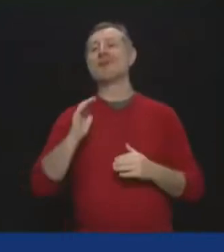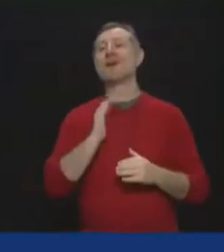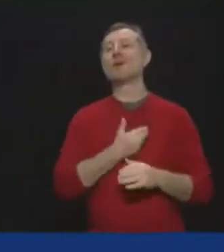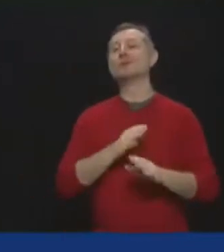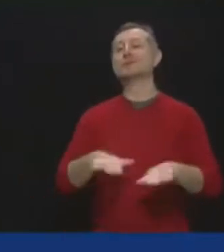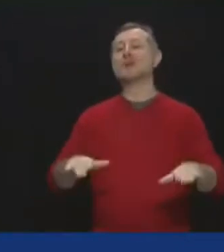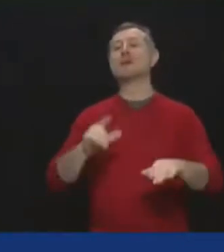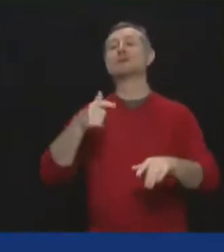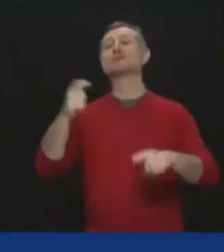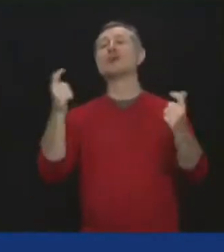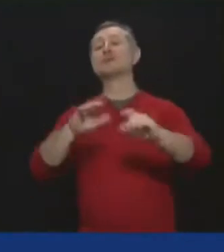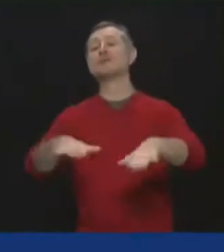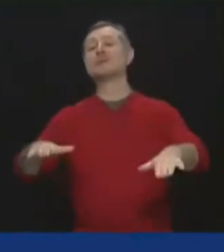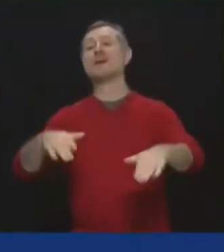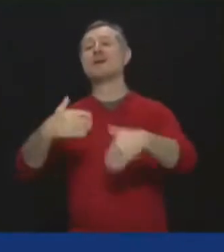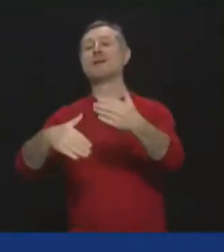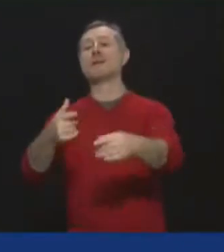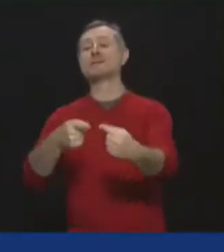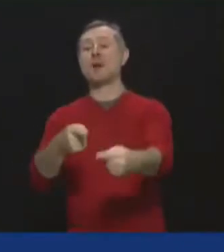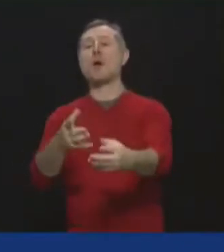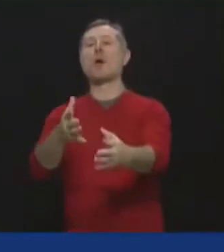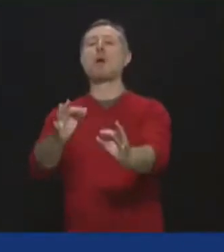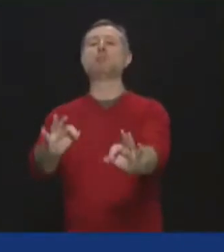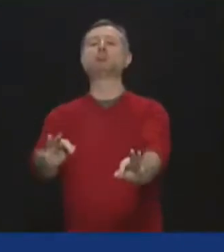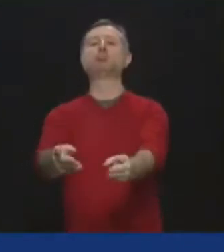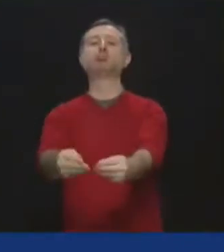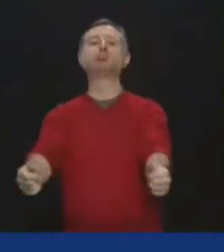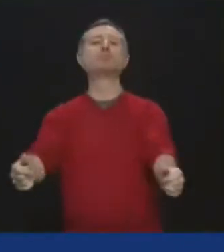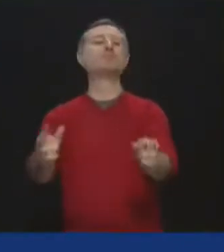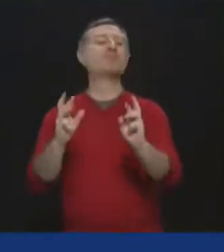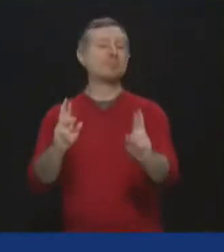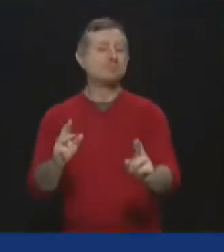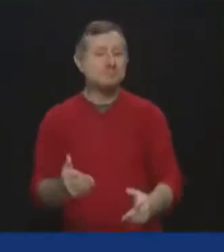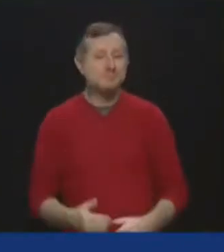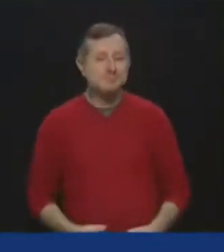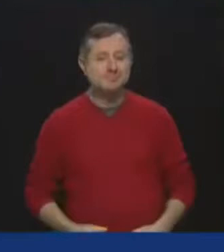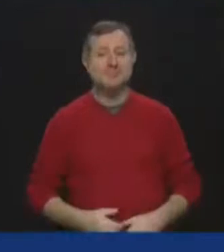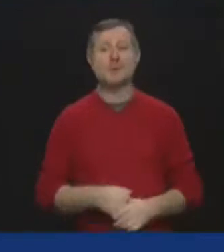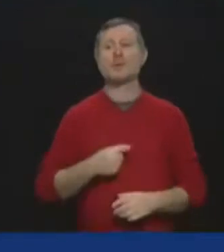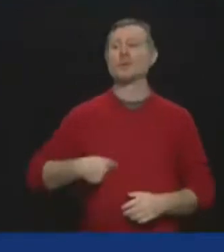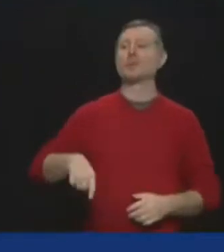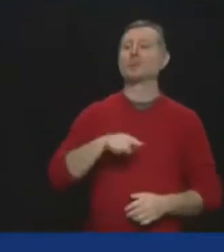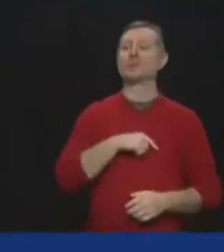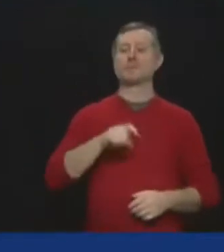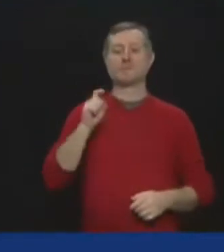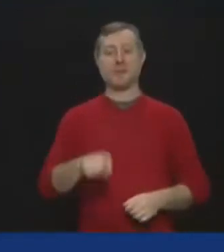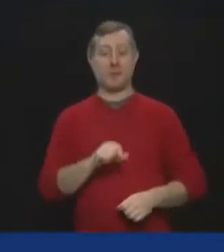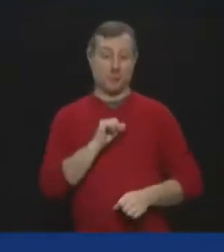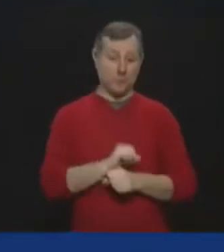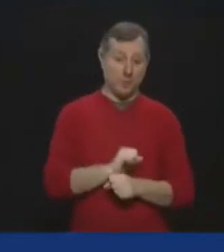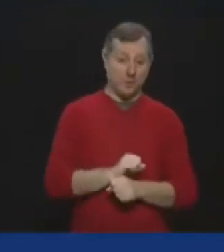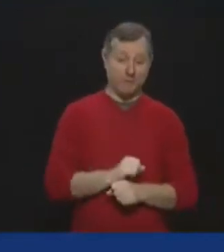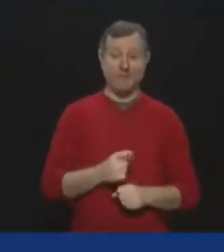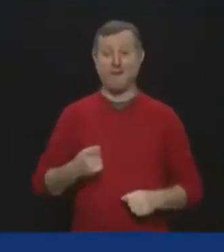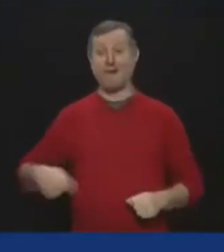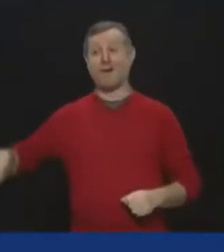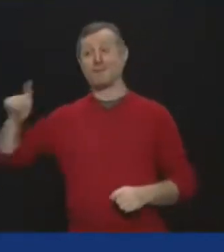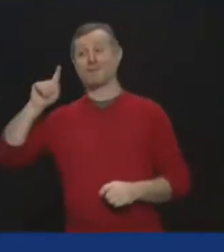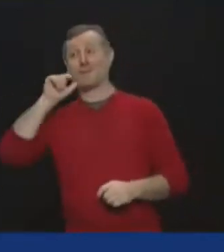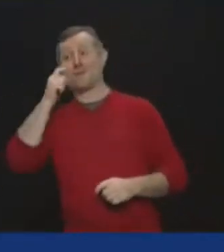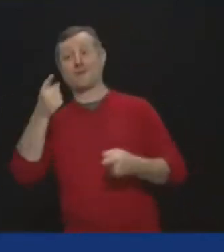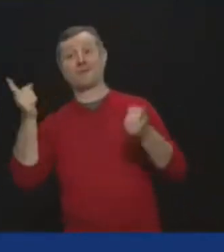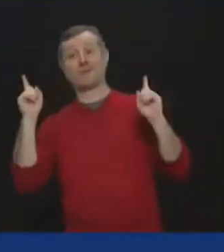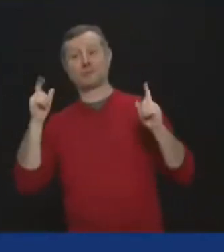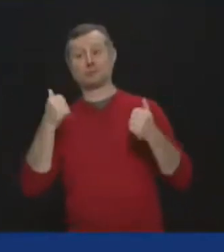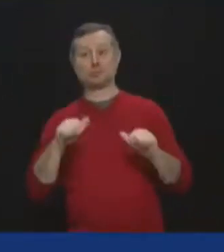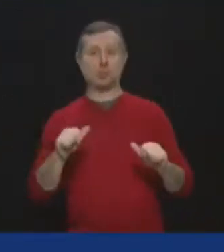to have. But that is where we are in America today. And the forces that want to put America's